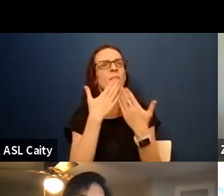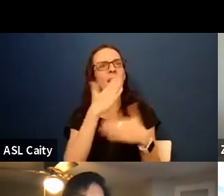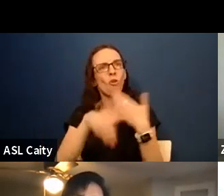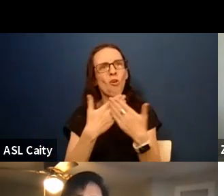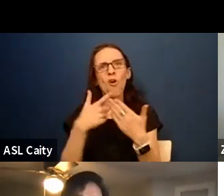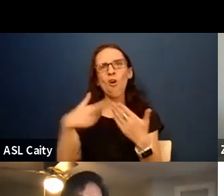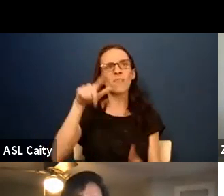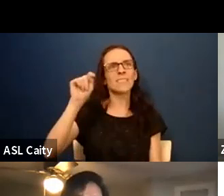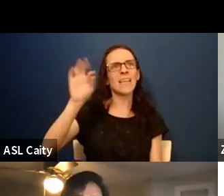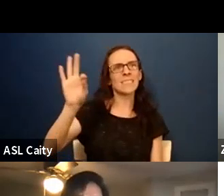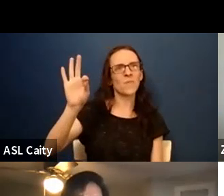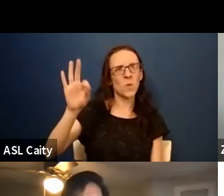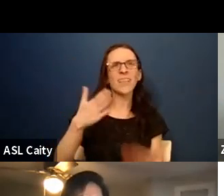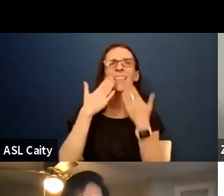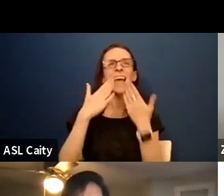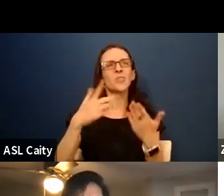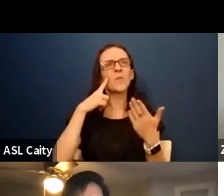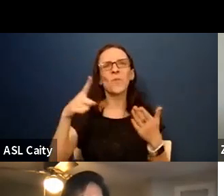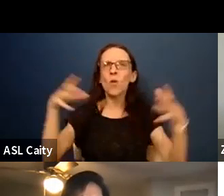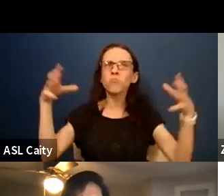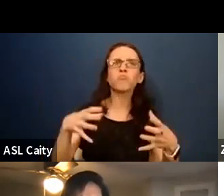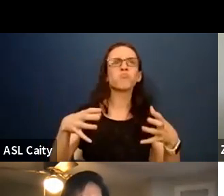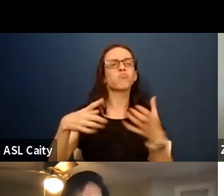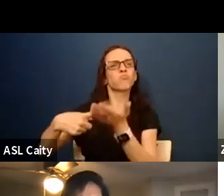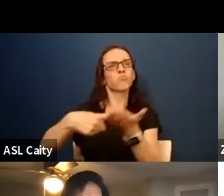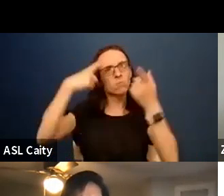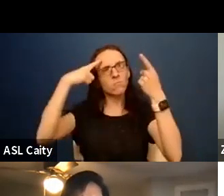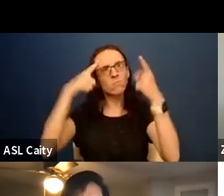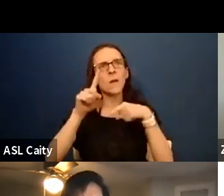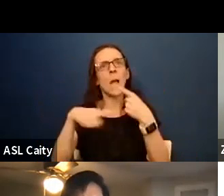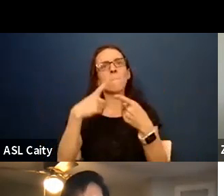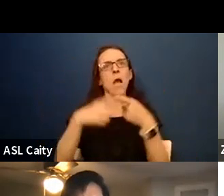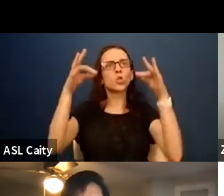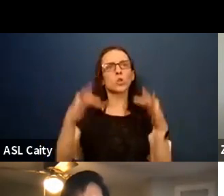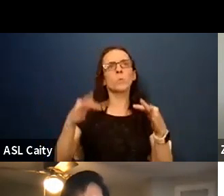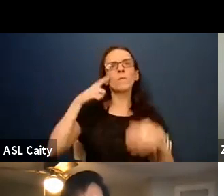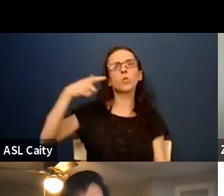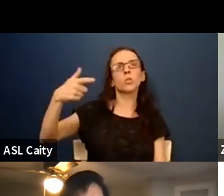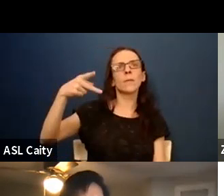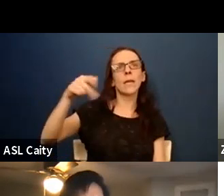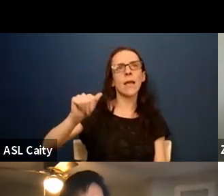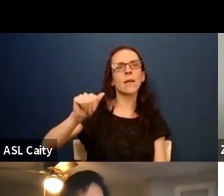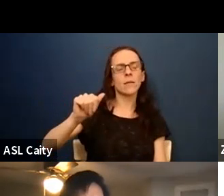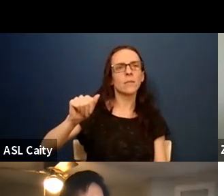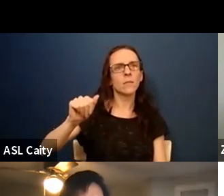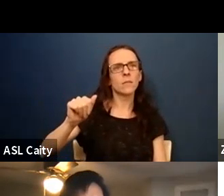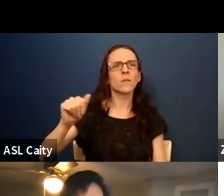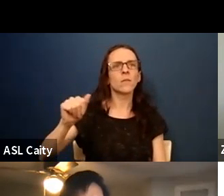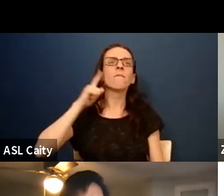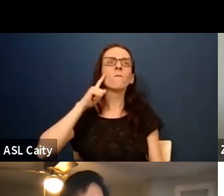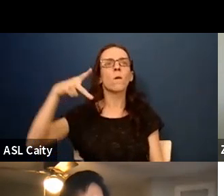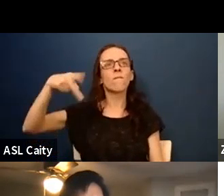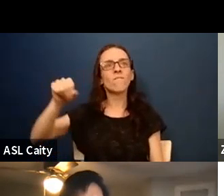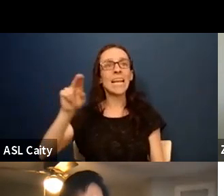reaching consensus on the determination of the GPA, both in during phase